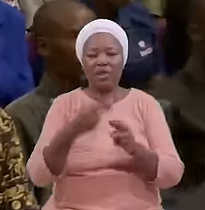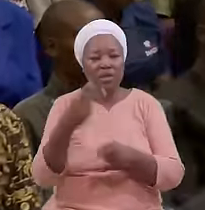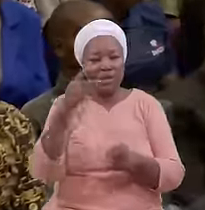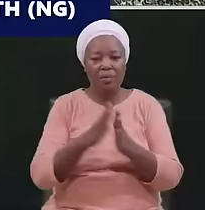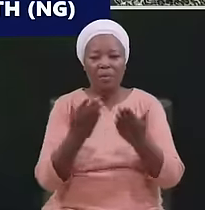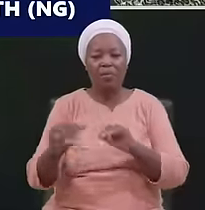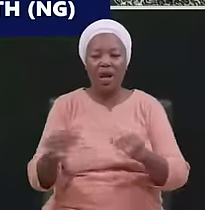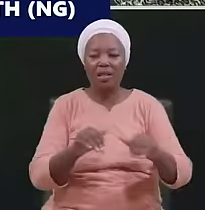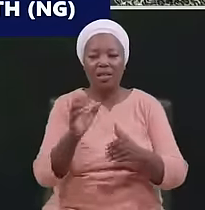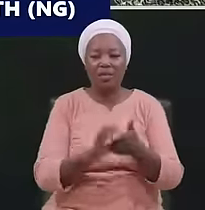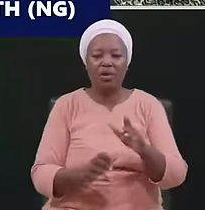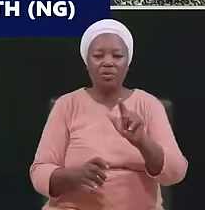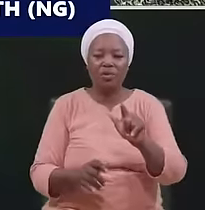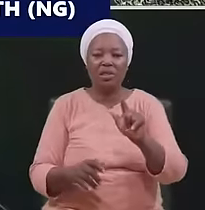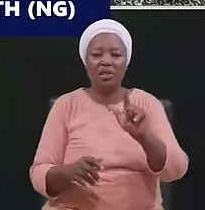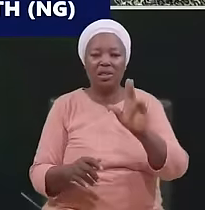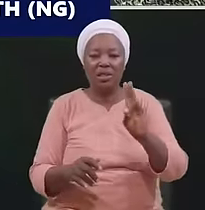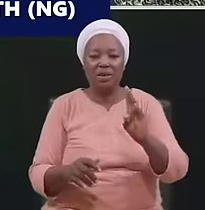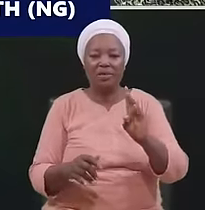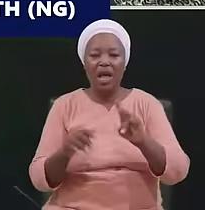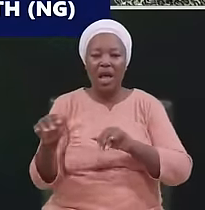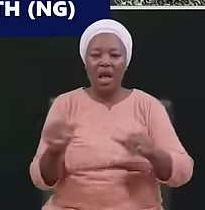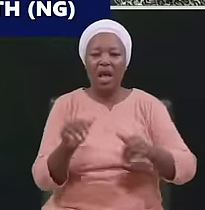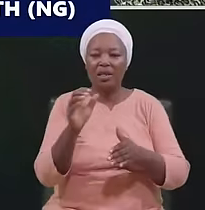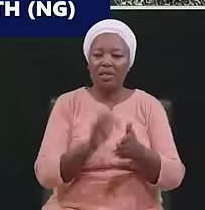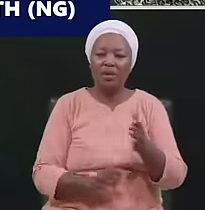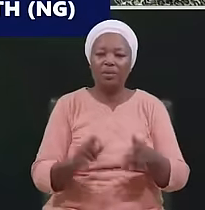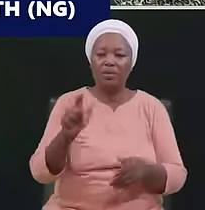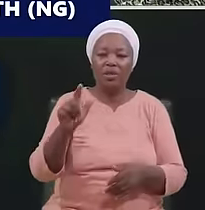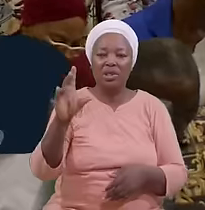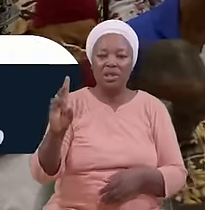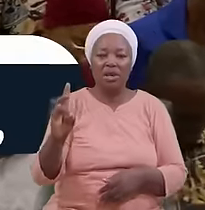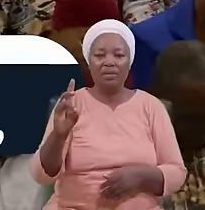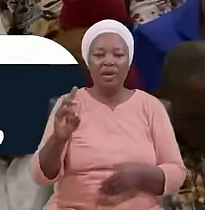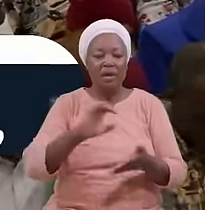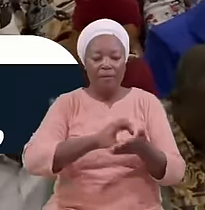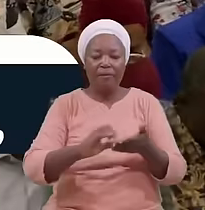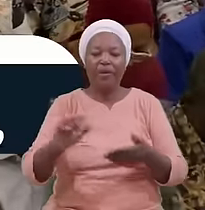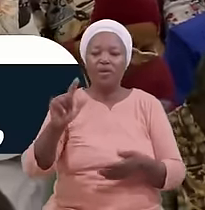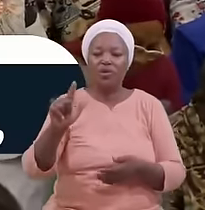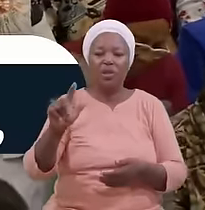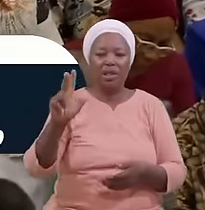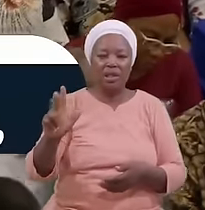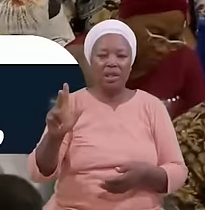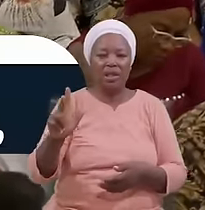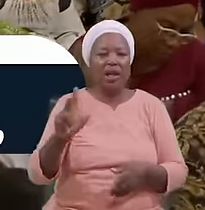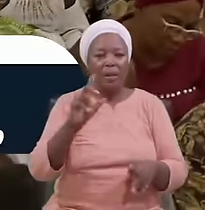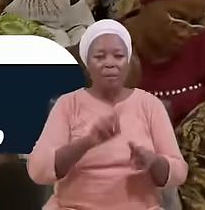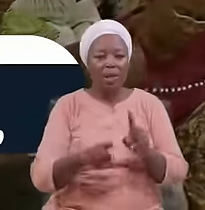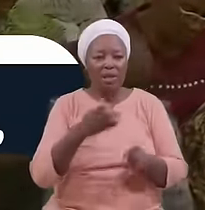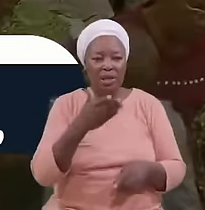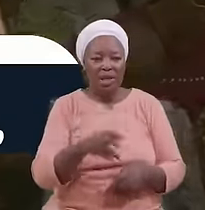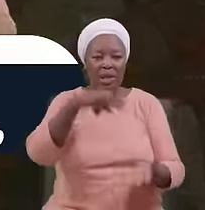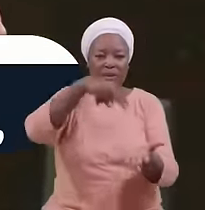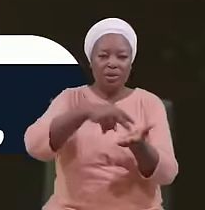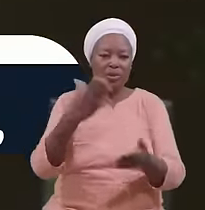chapter 27. In Acts chapter 27, I'm reading from verse 23. For there stood